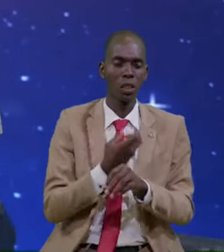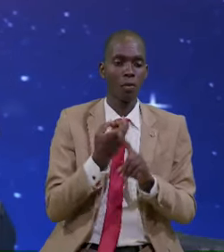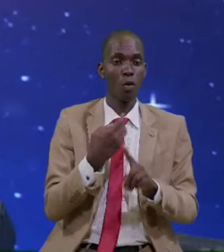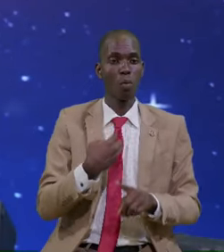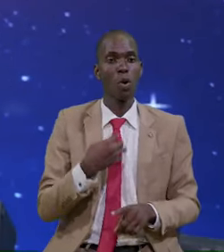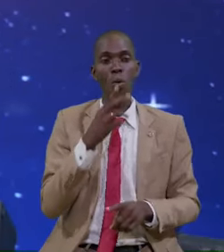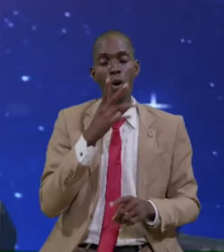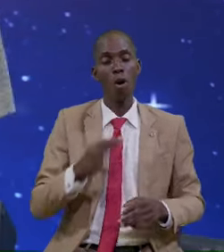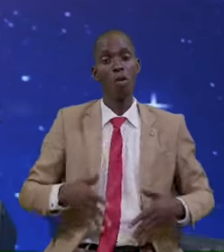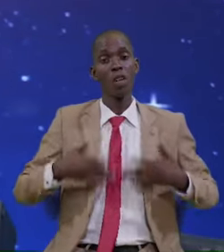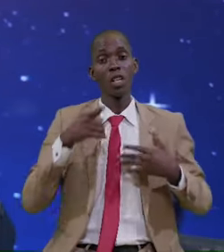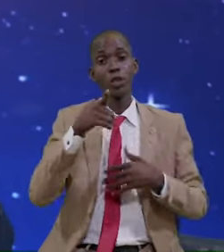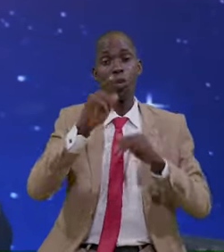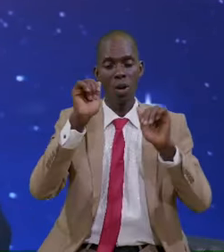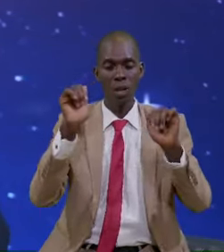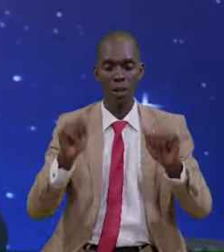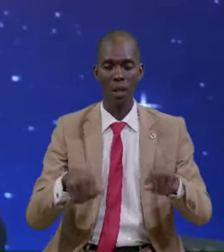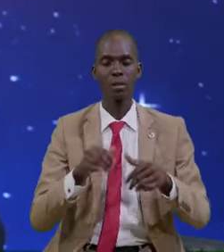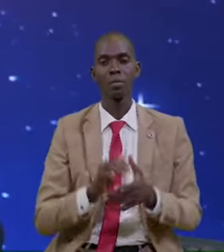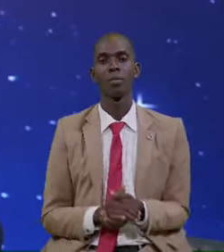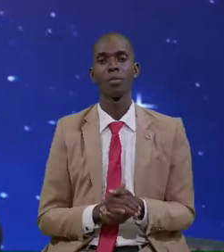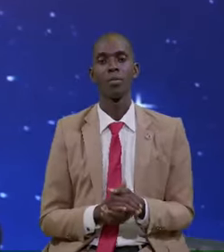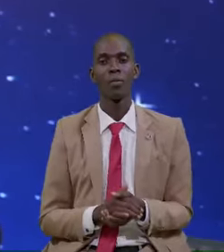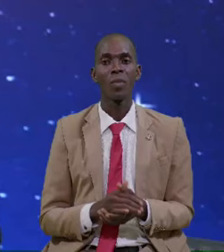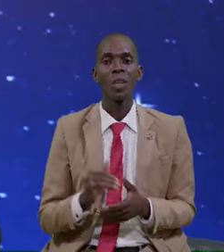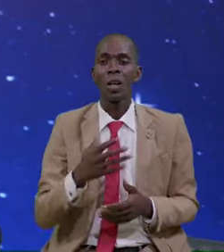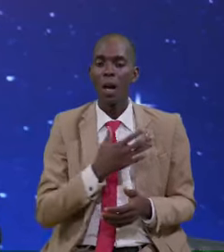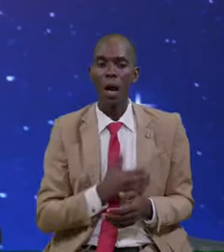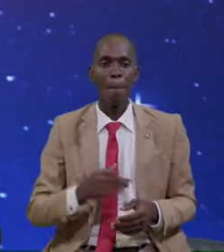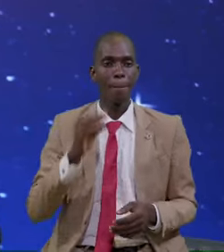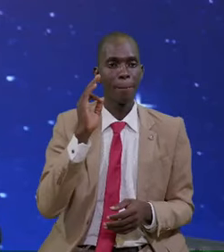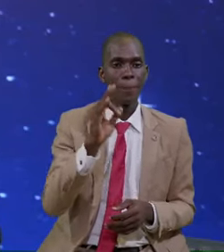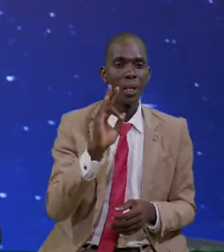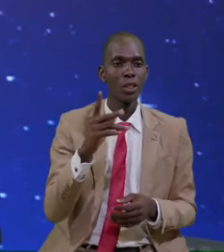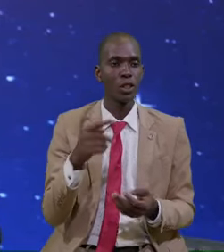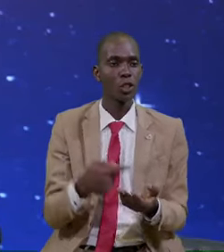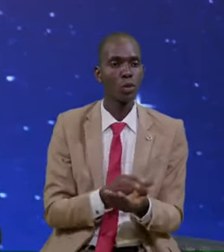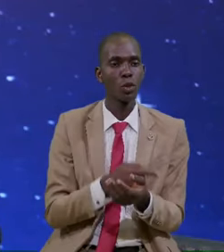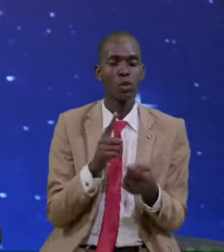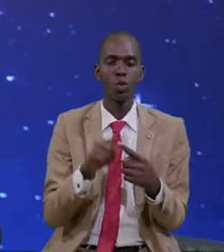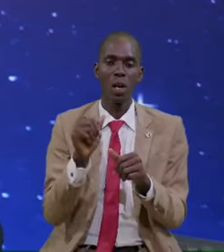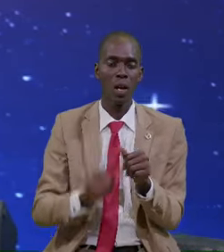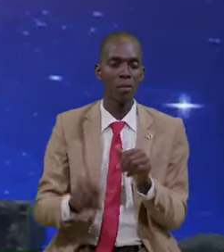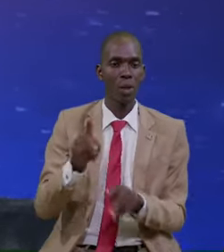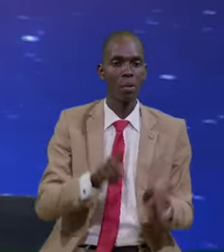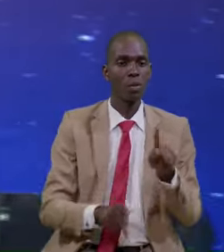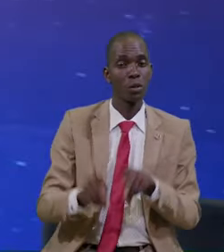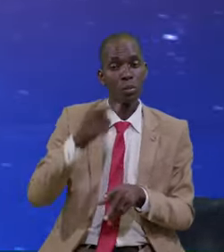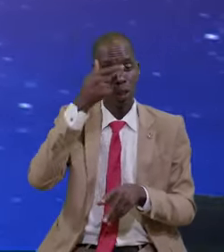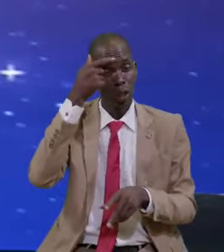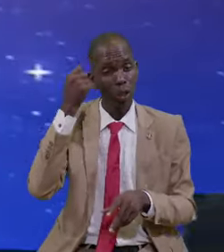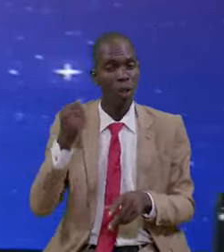You can. It says, and preach the gospel to every creature, because